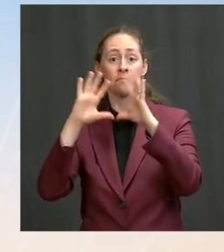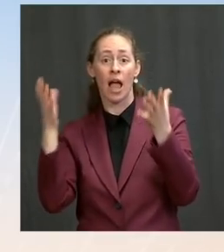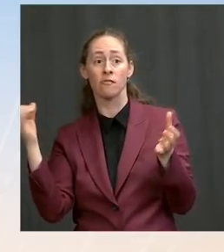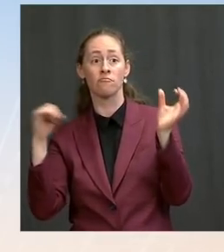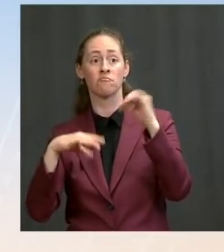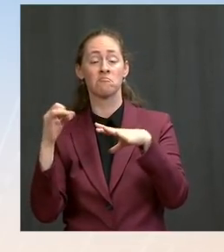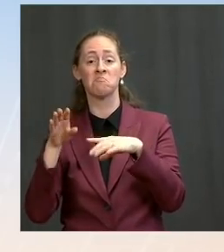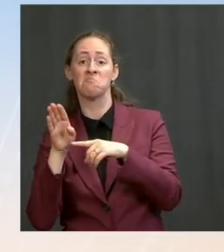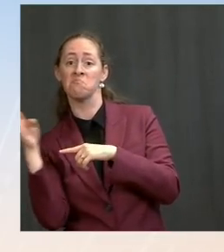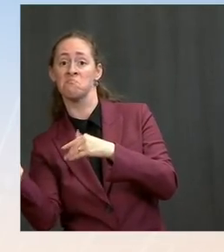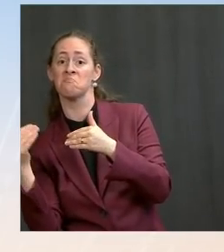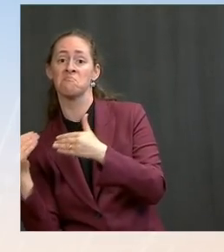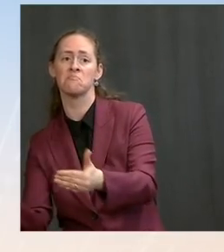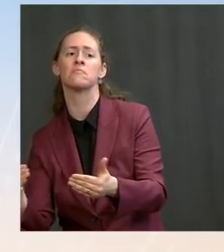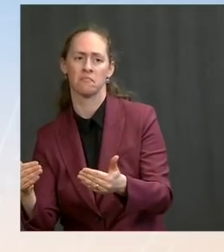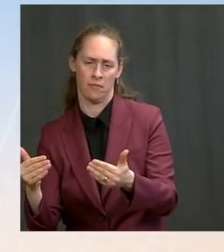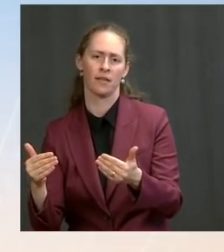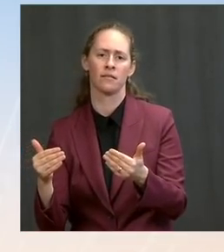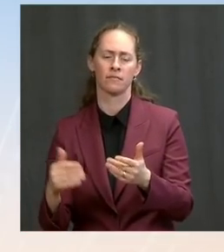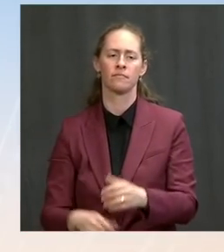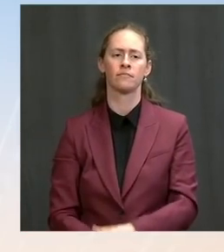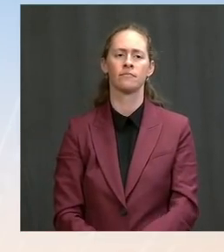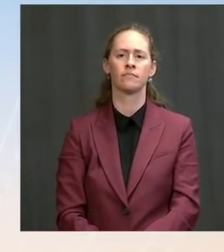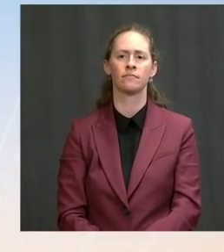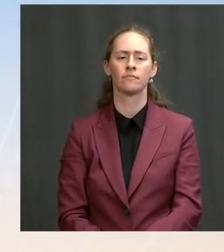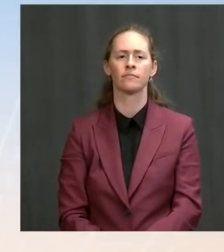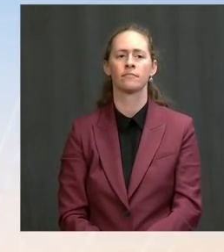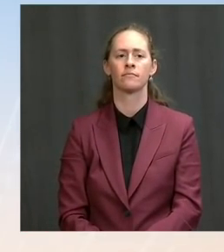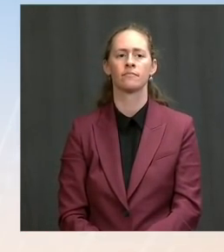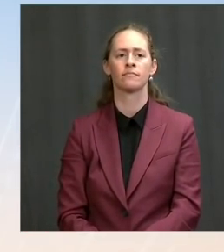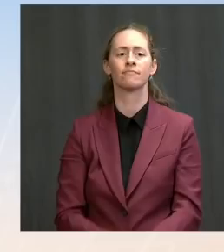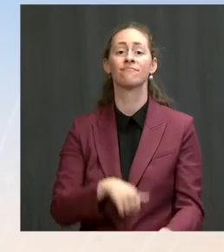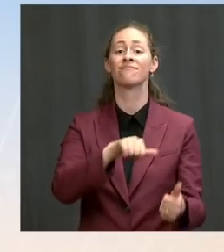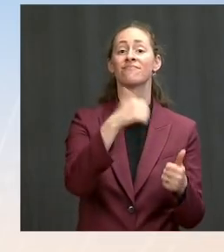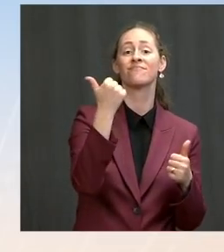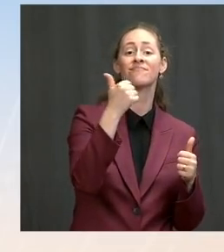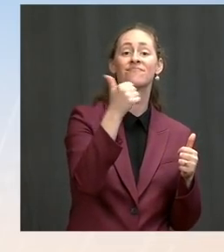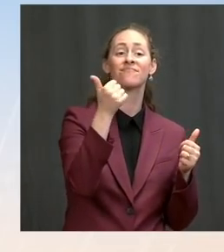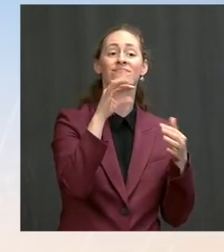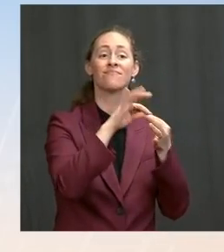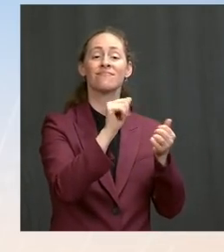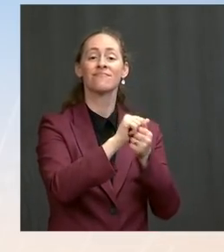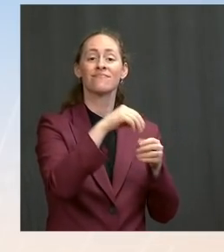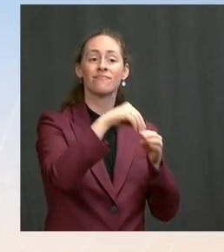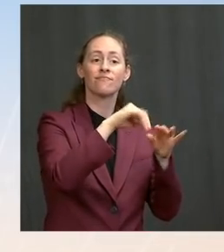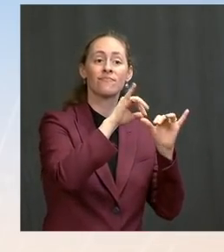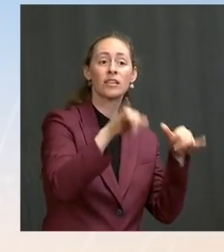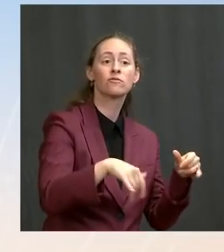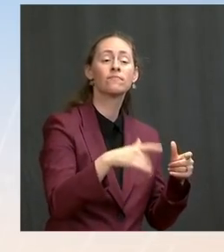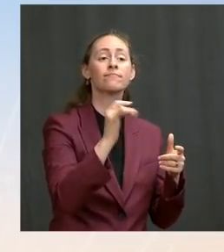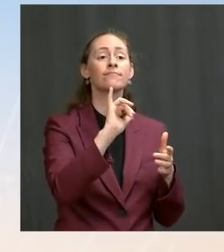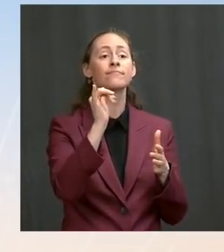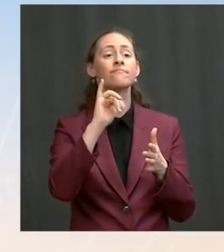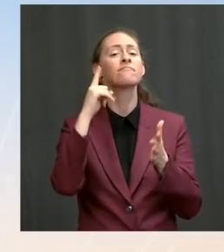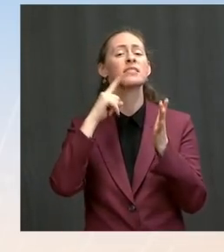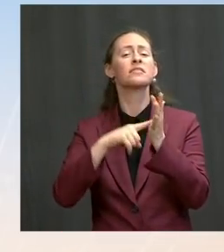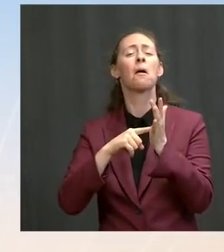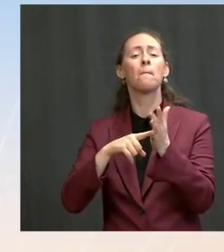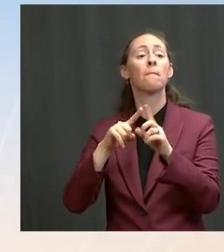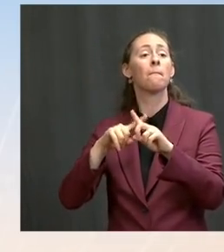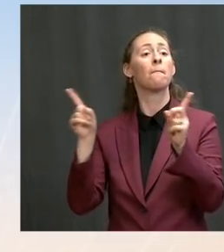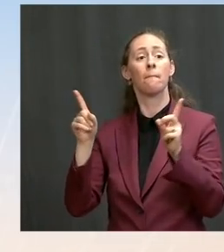left out of the bipartisan package, including rebates for electric vehicles. I think some of the reporting suggested we weren't doing more for